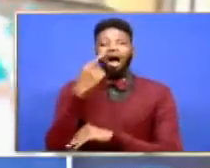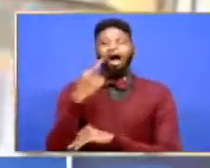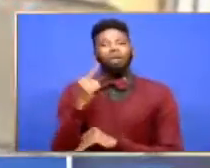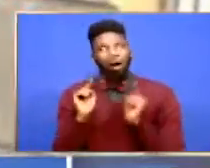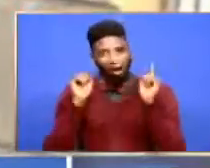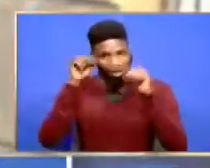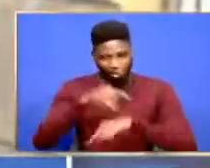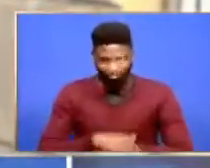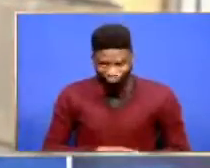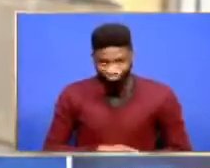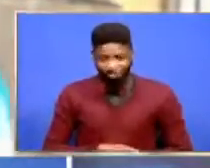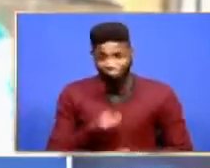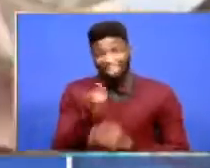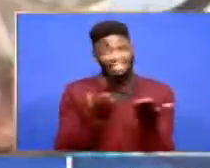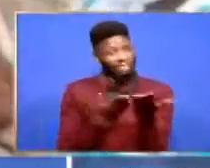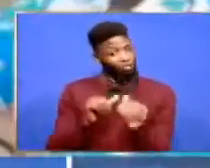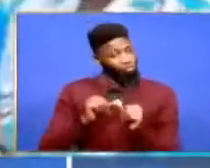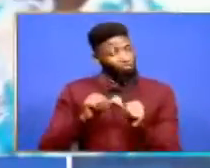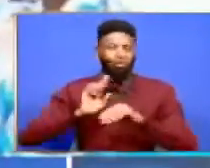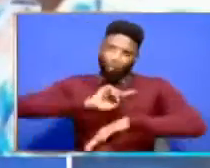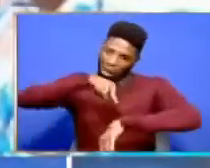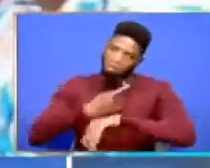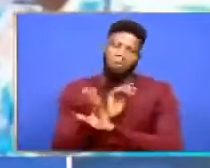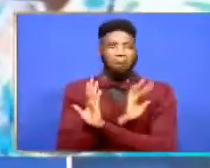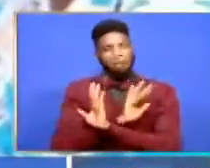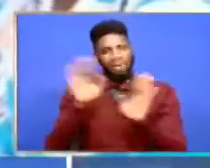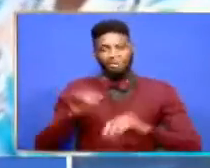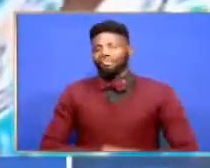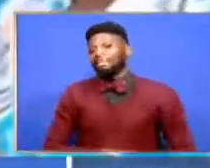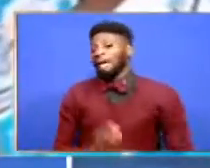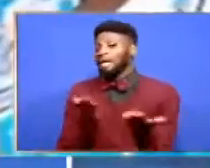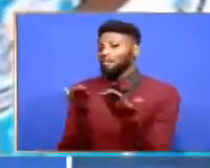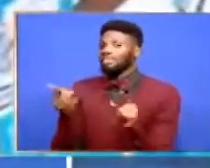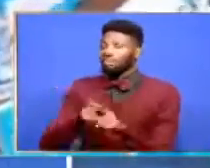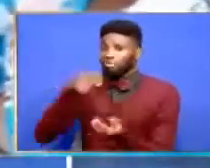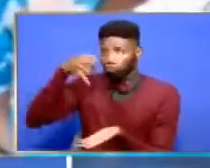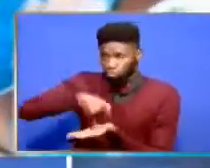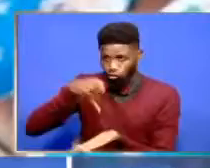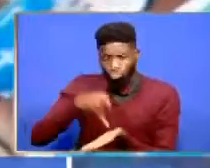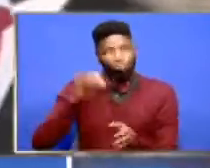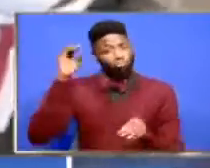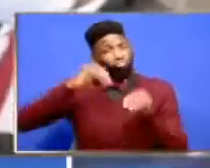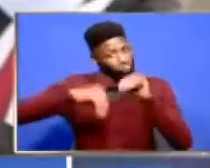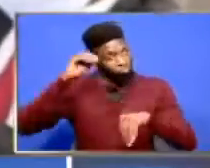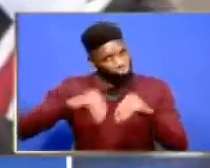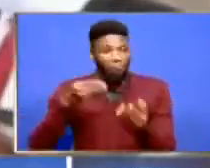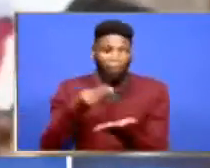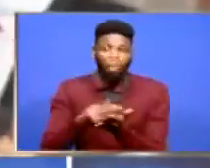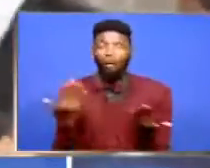for 1 hour, according to the directives. The service also included a fundraiser where